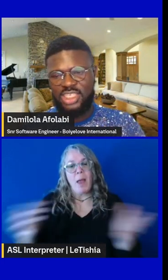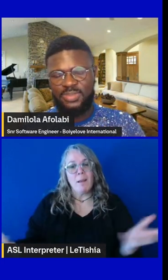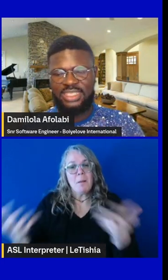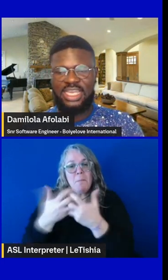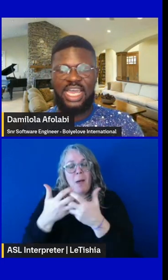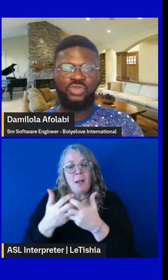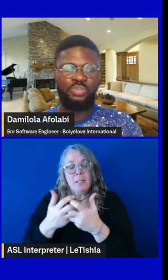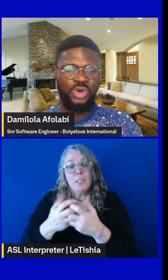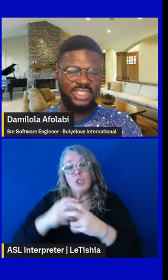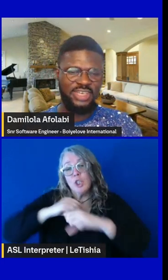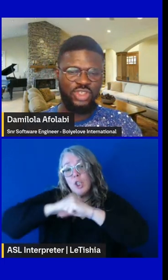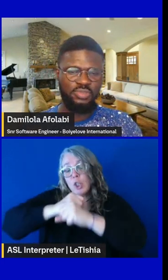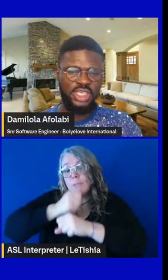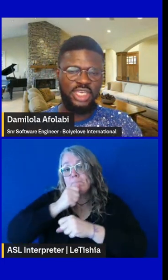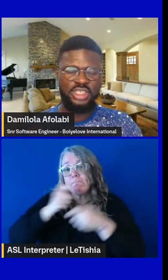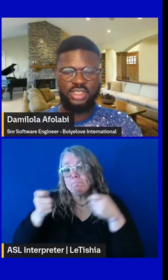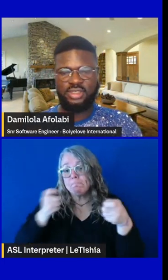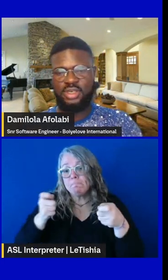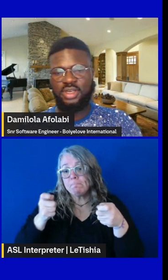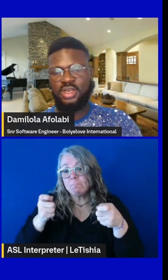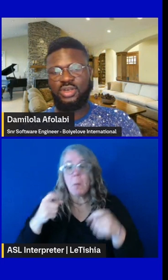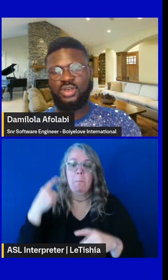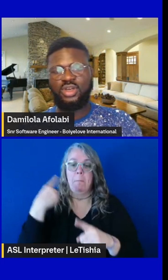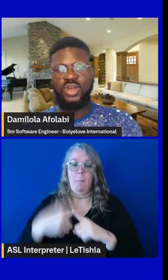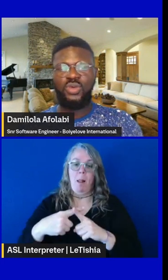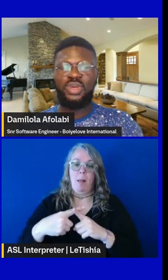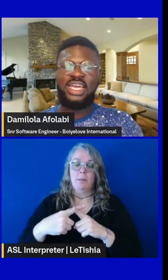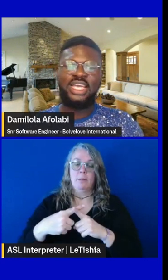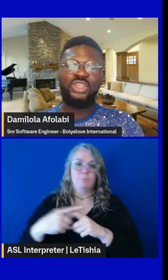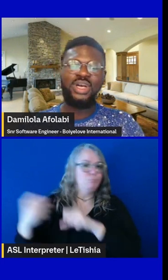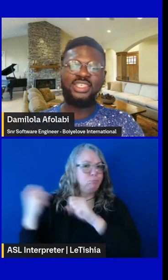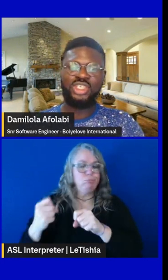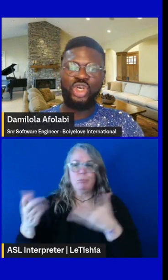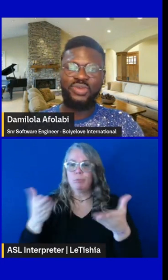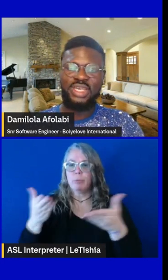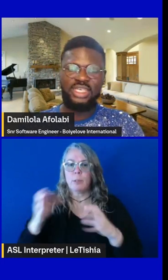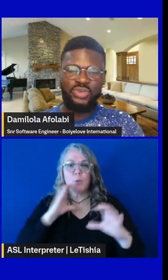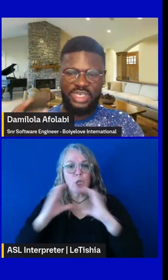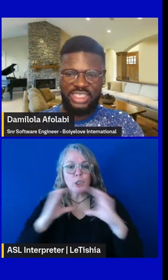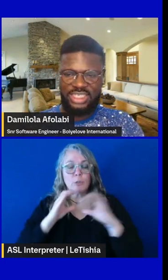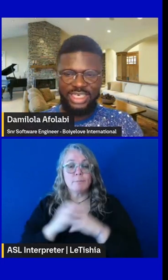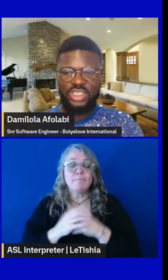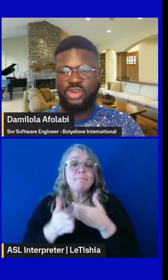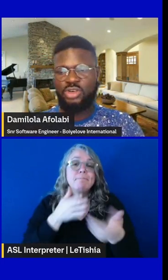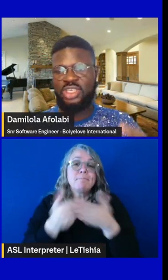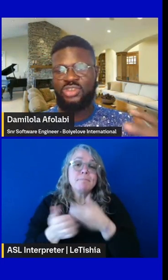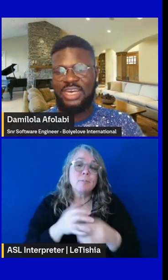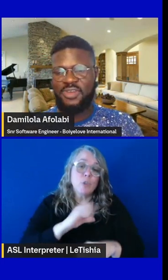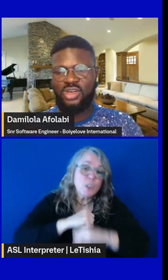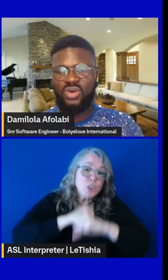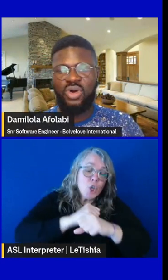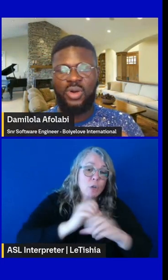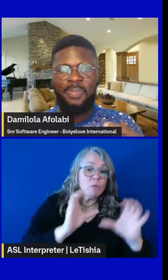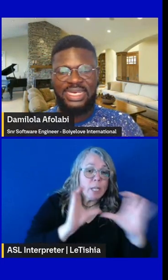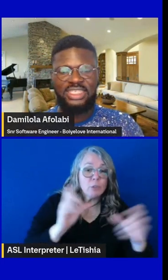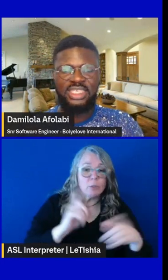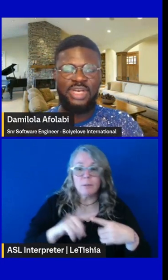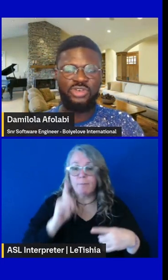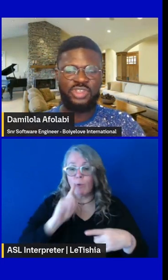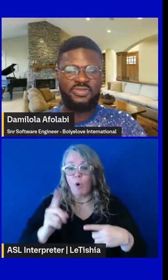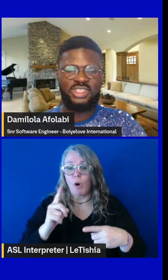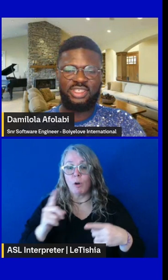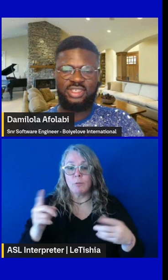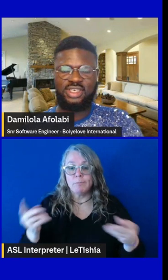secret management and robust service communication. Whether you are securing credentials, encrypting traffic, or